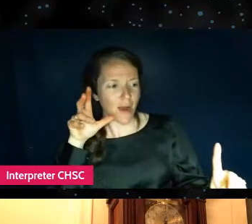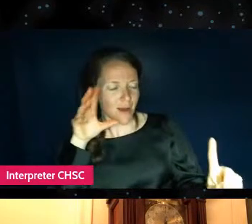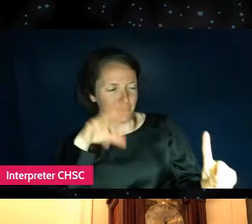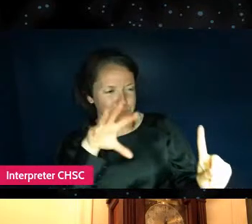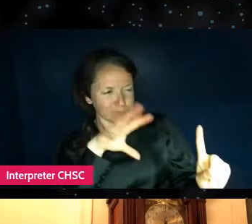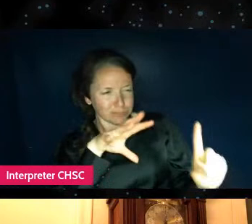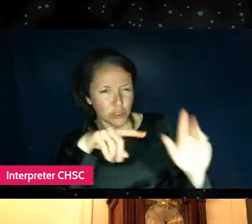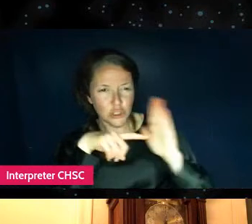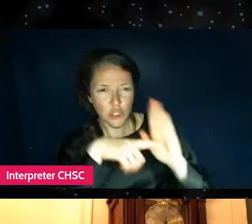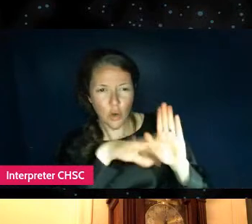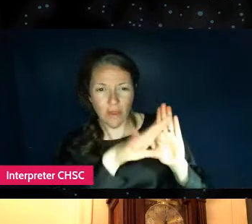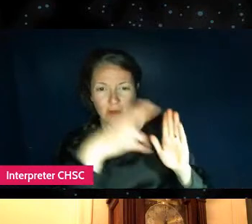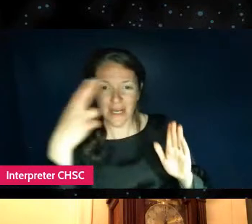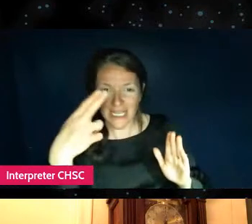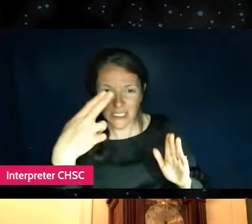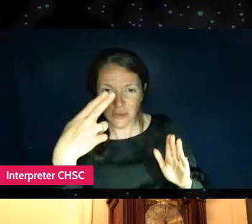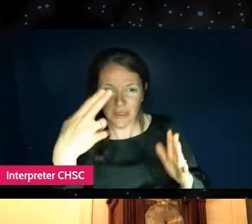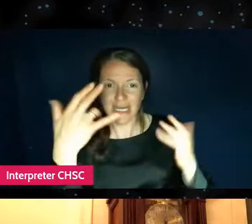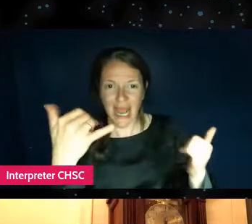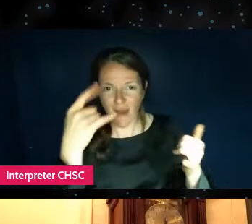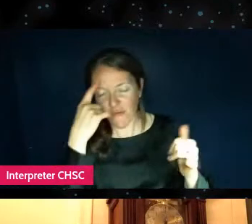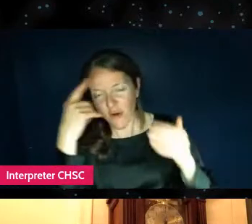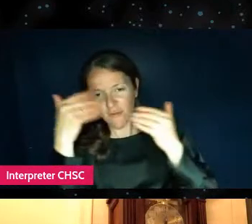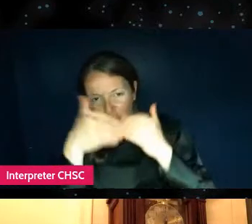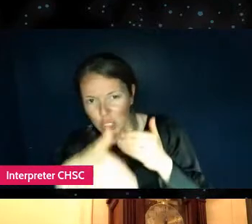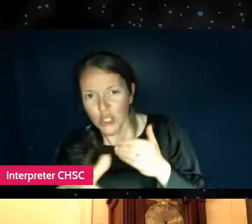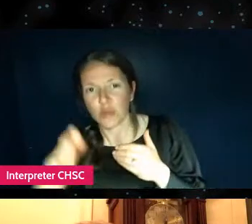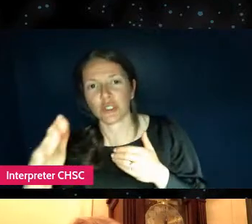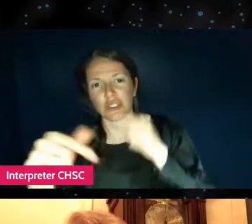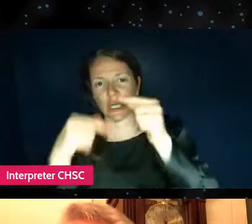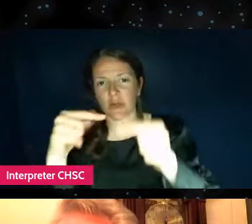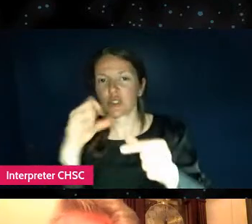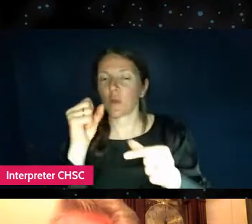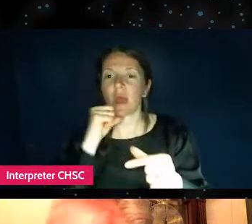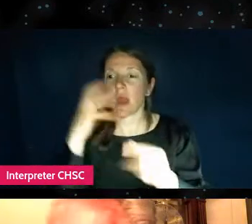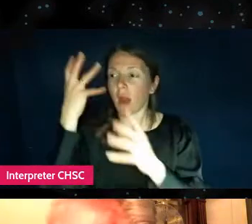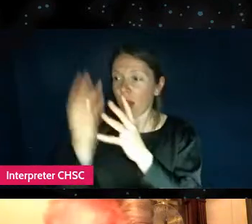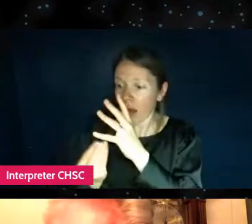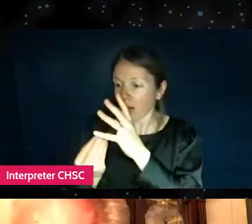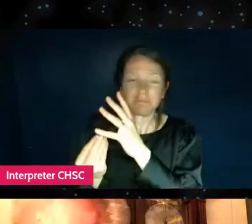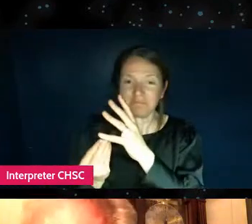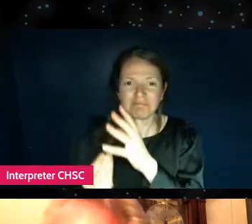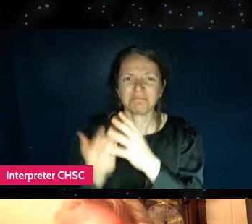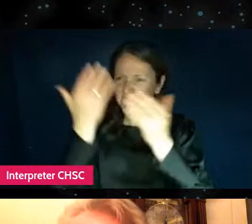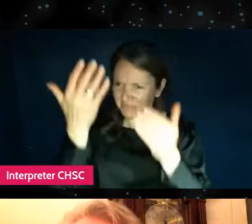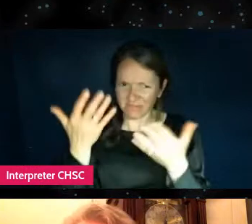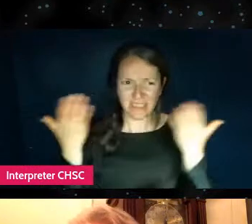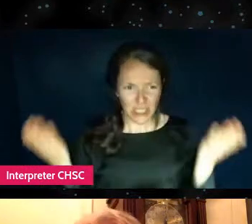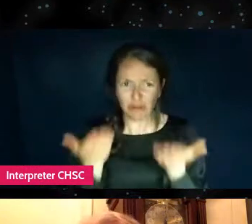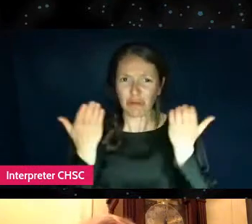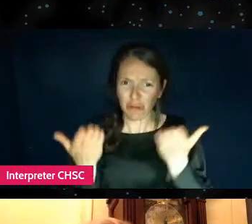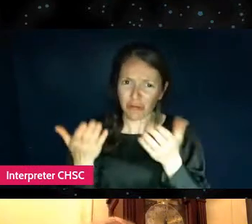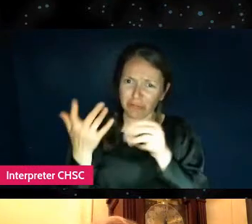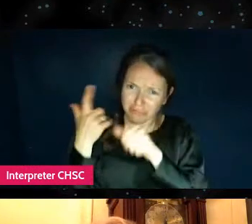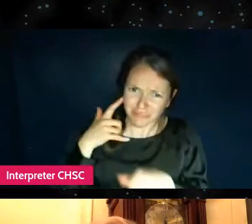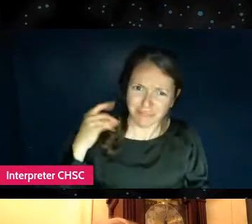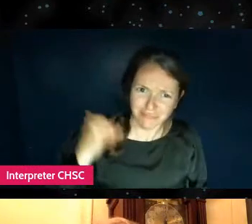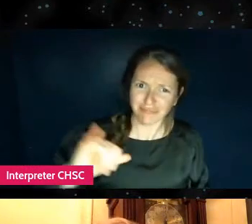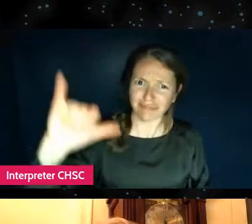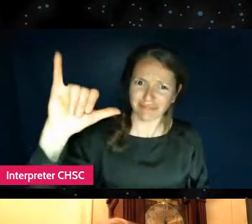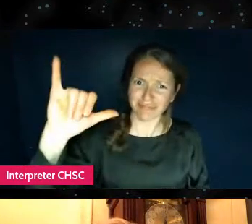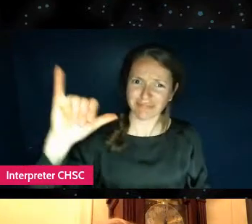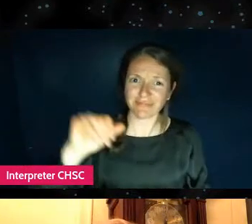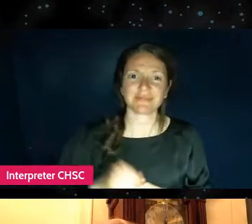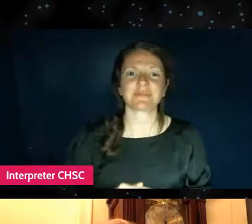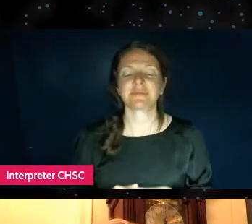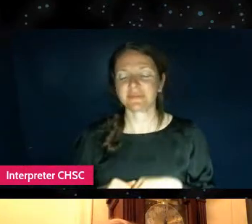history for future generations, you know, so they don't have to start over again. Absolutely. And there's one thing I really wanted